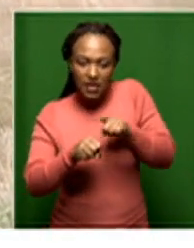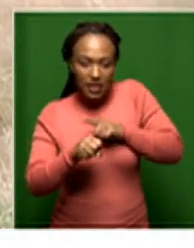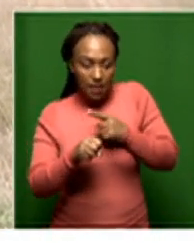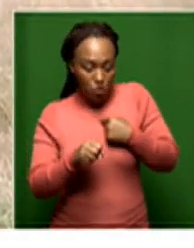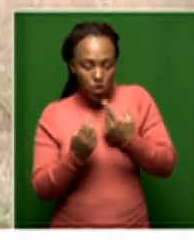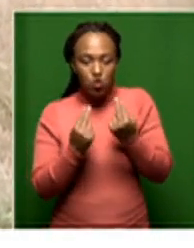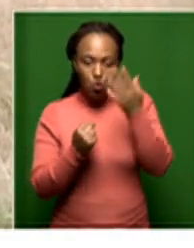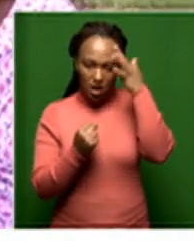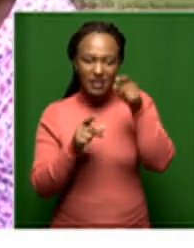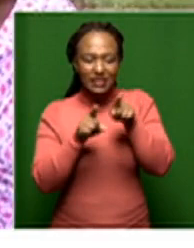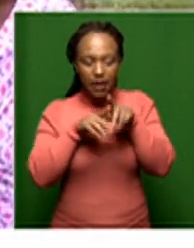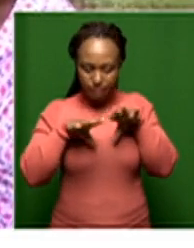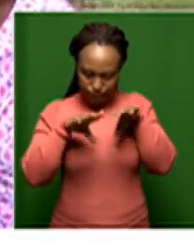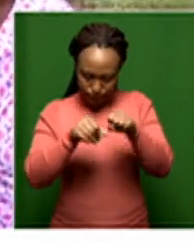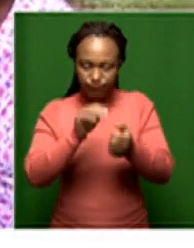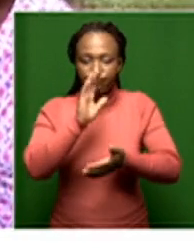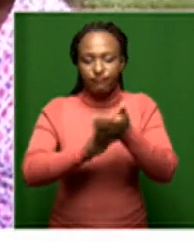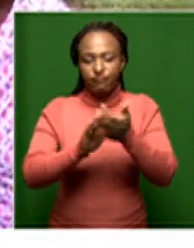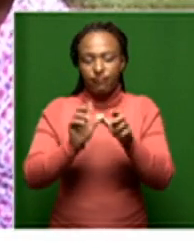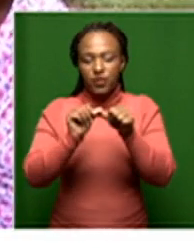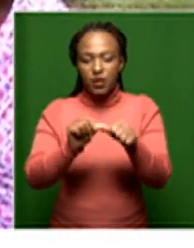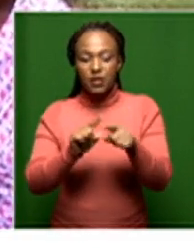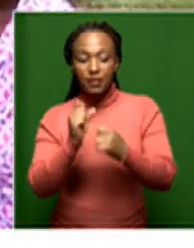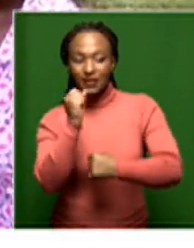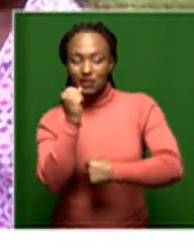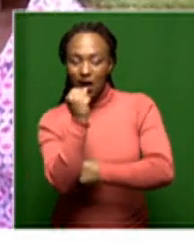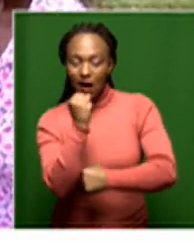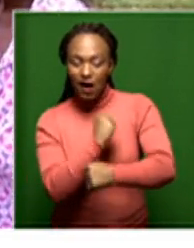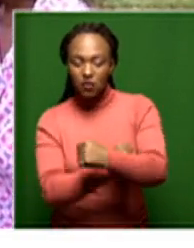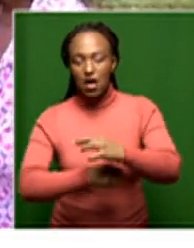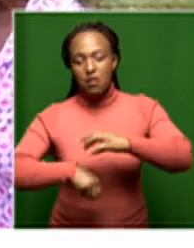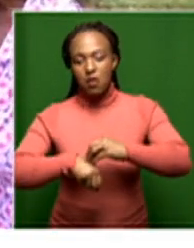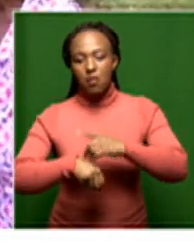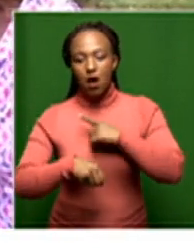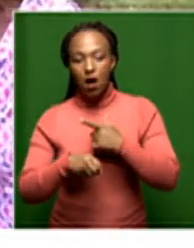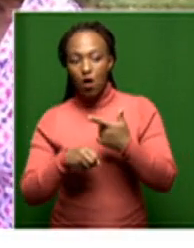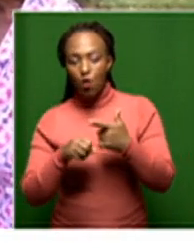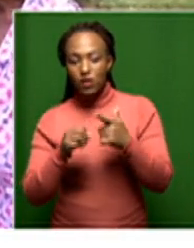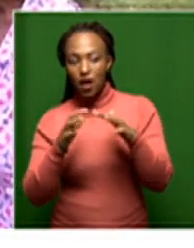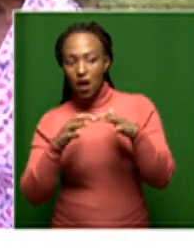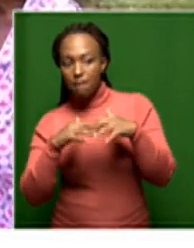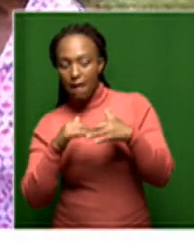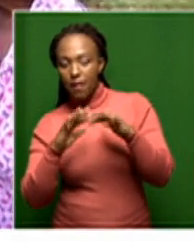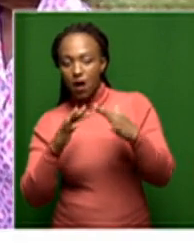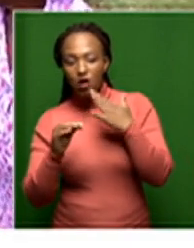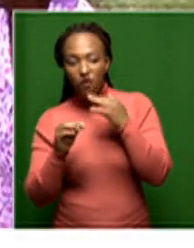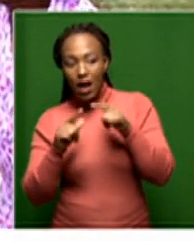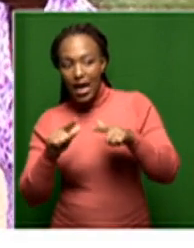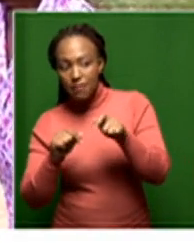the new government. But we also have structural constraints in the way the system is designed, which work against the